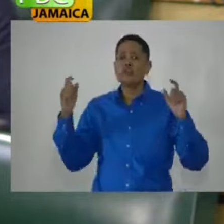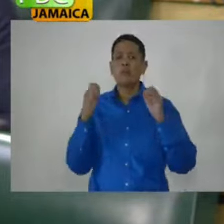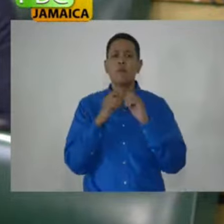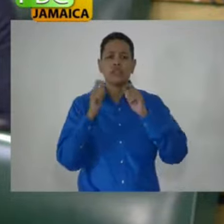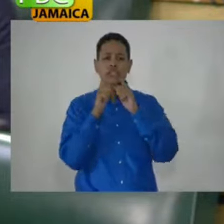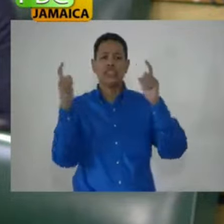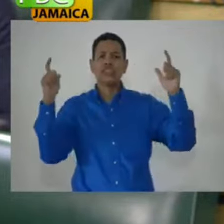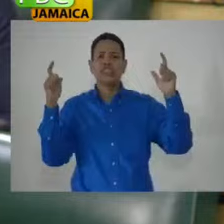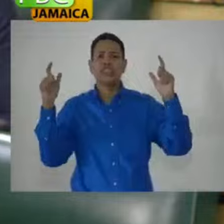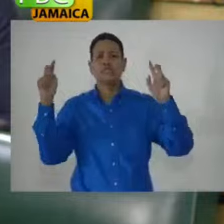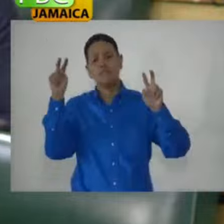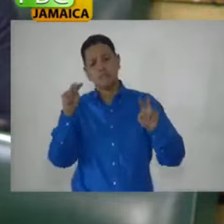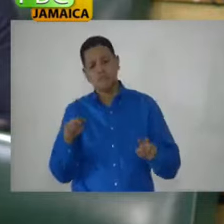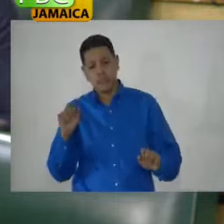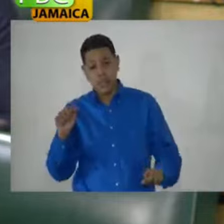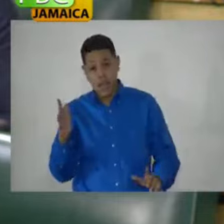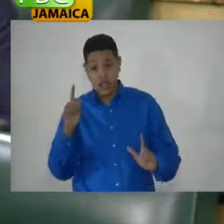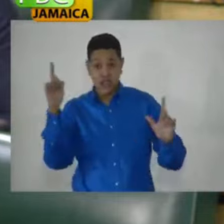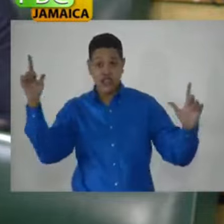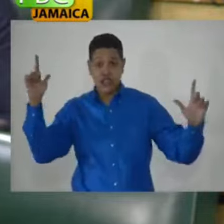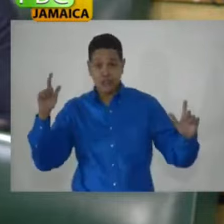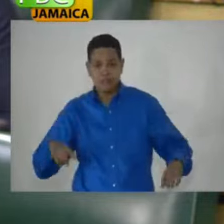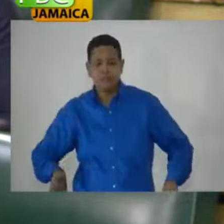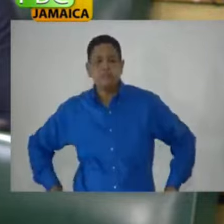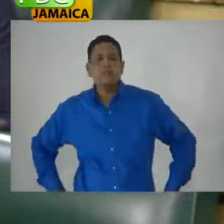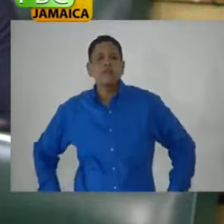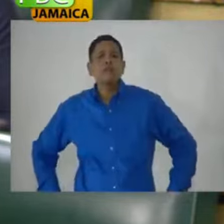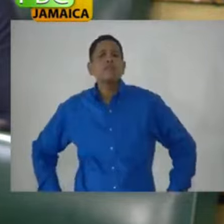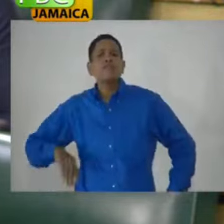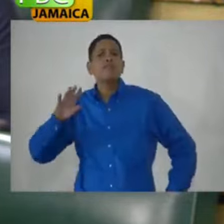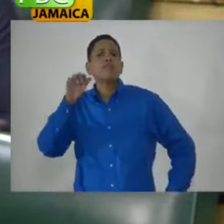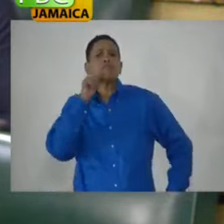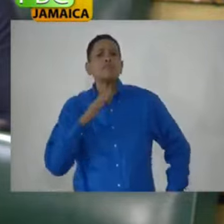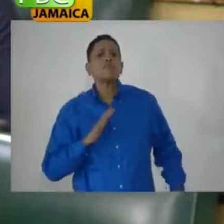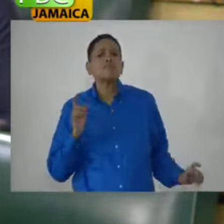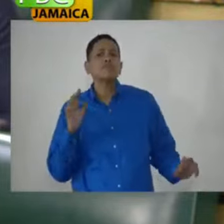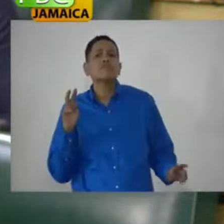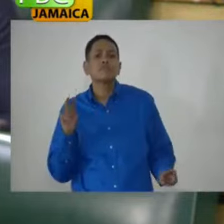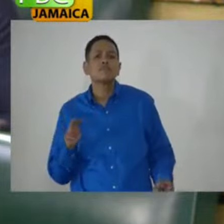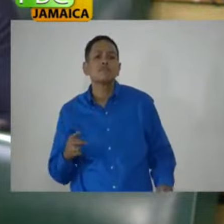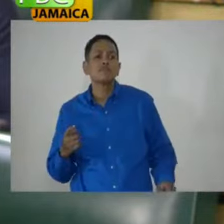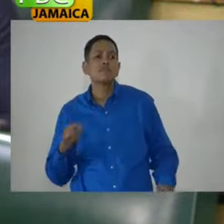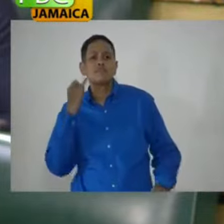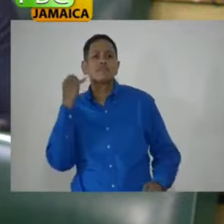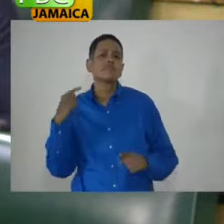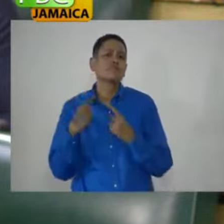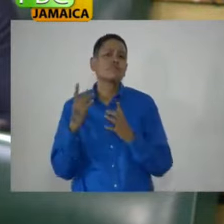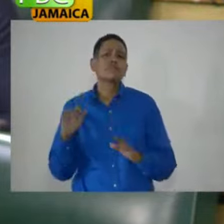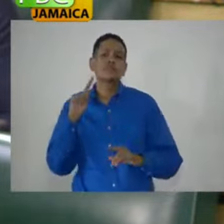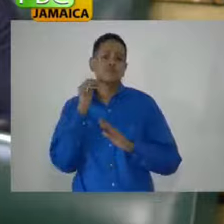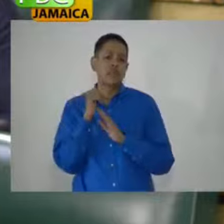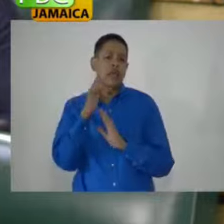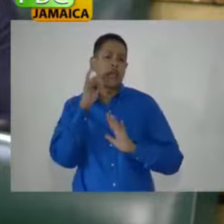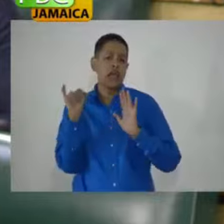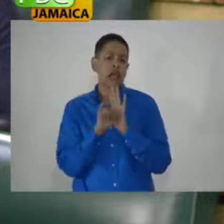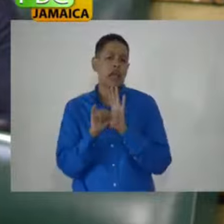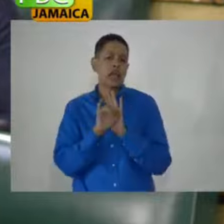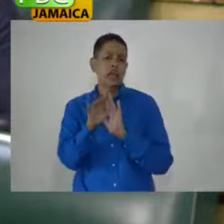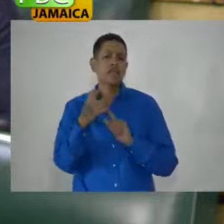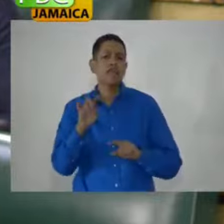larger so that they could see it. So, Madam Speaker, if the opposition leader